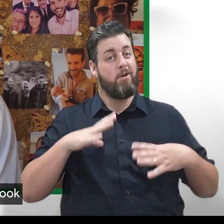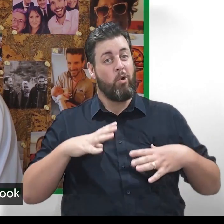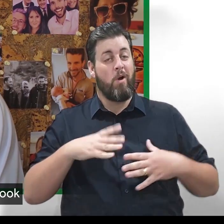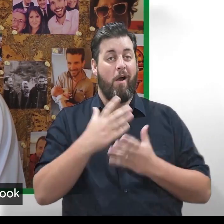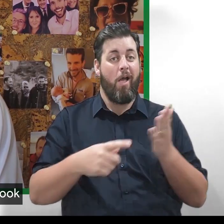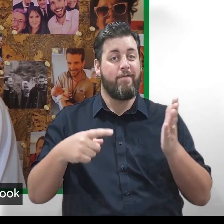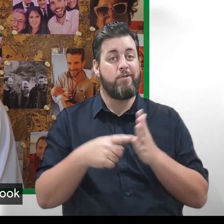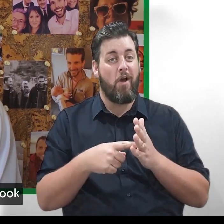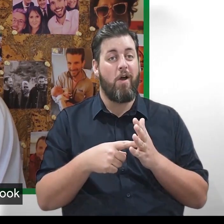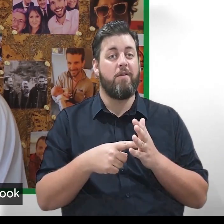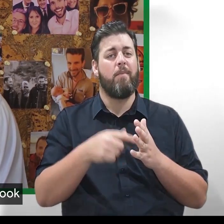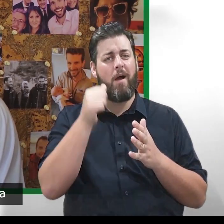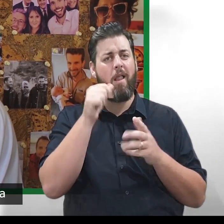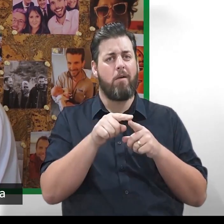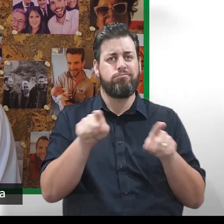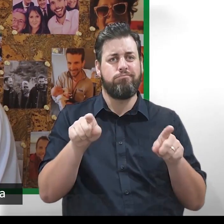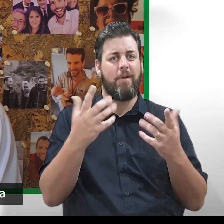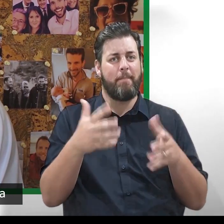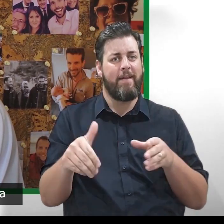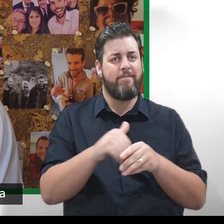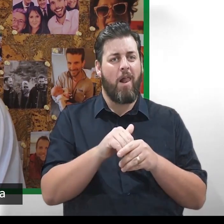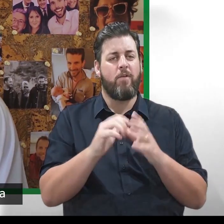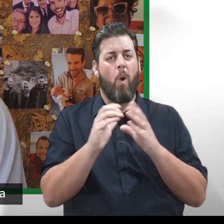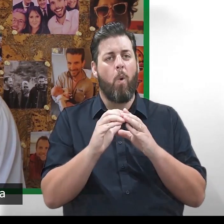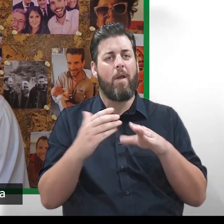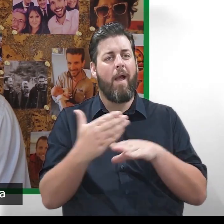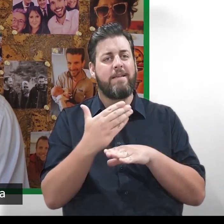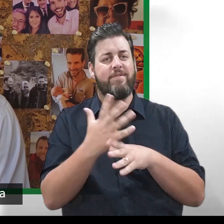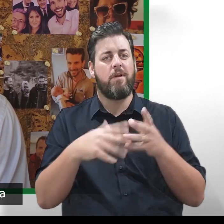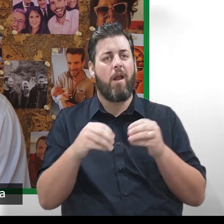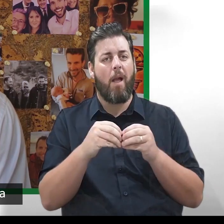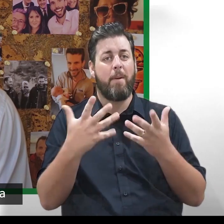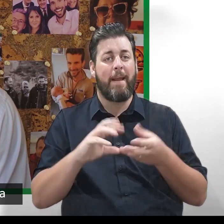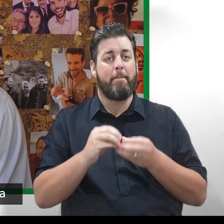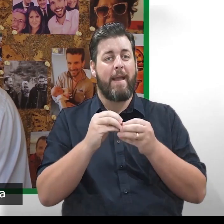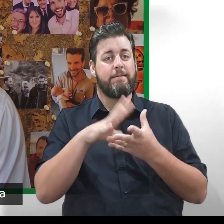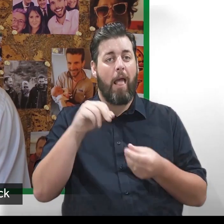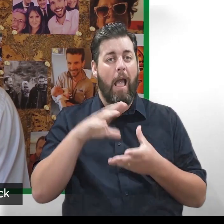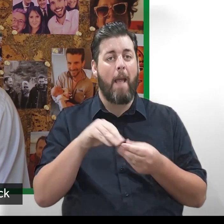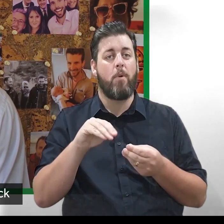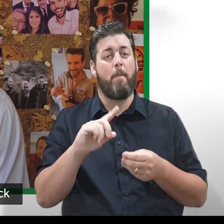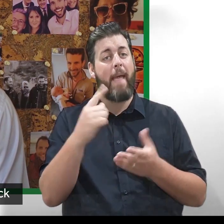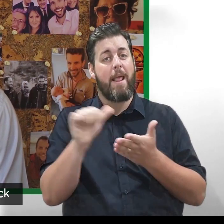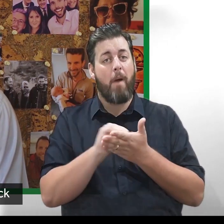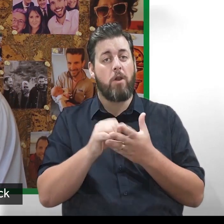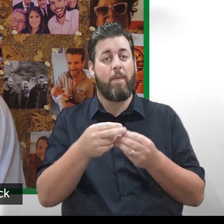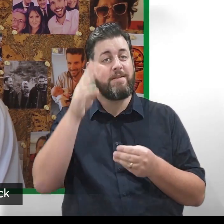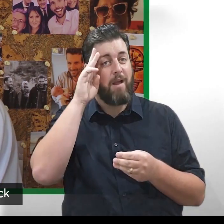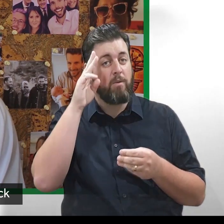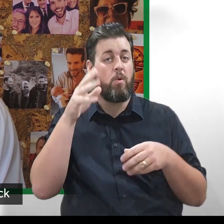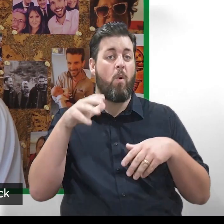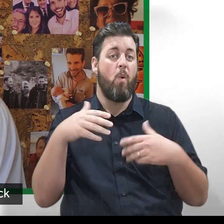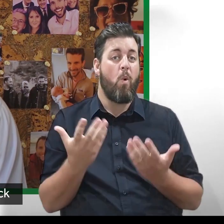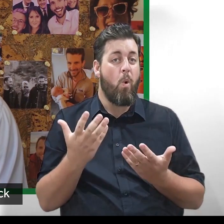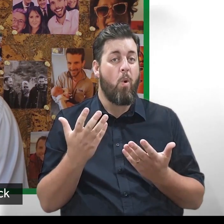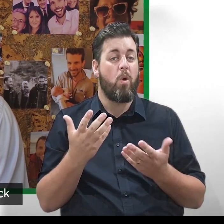term. I know lots of you took part in Oak Activity Club. Maybe you made some slime or polished a penny with the Scouts, or